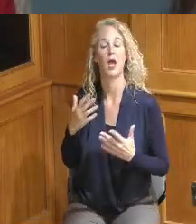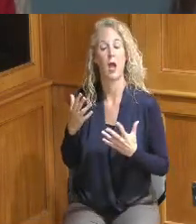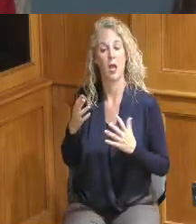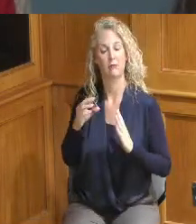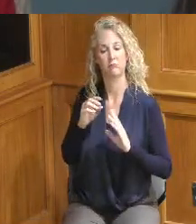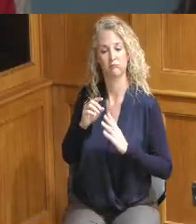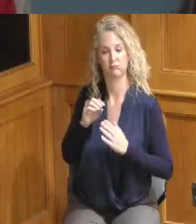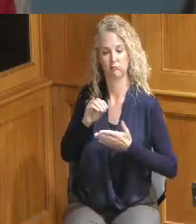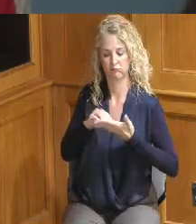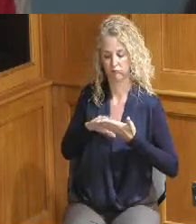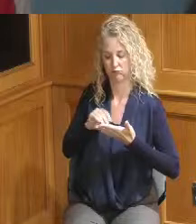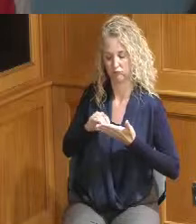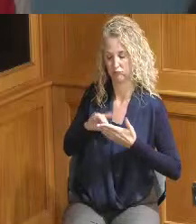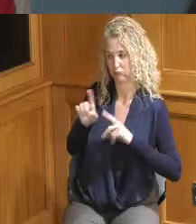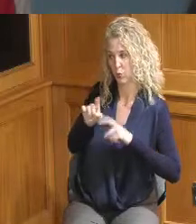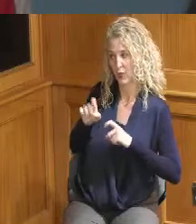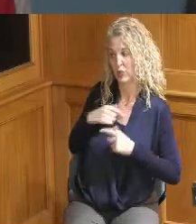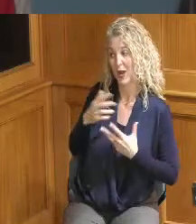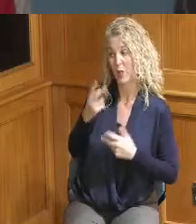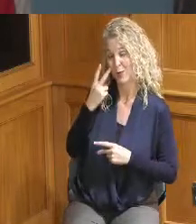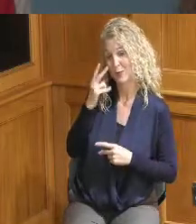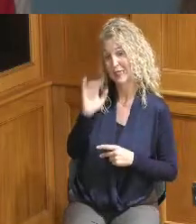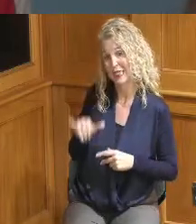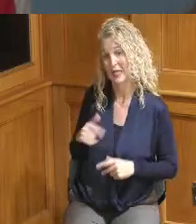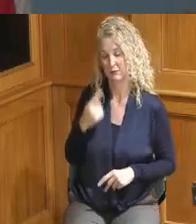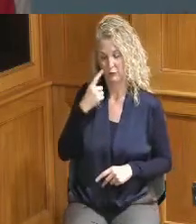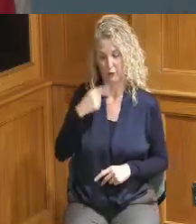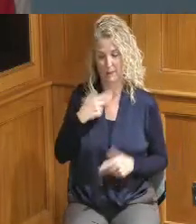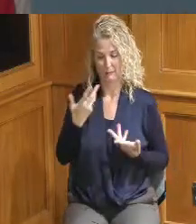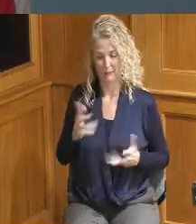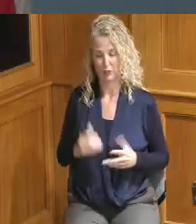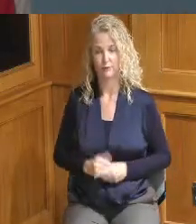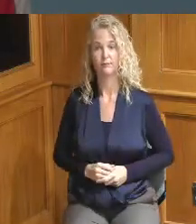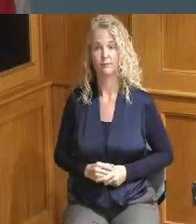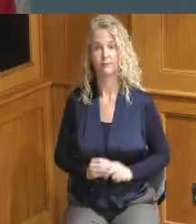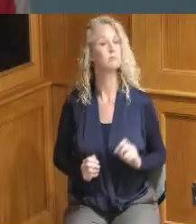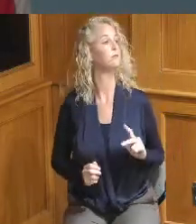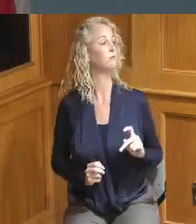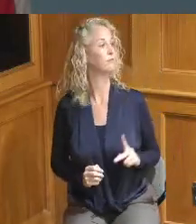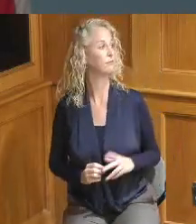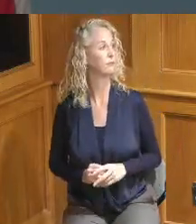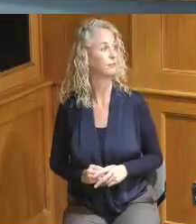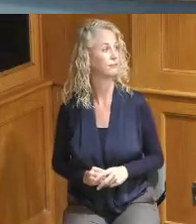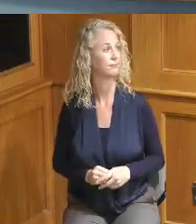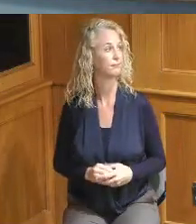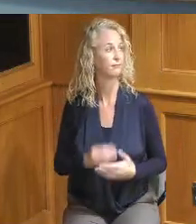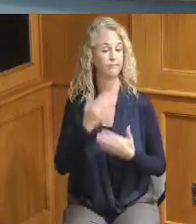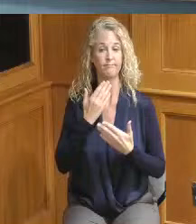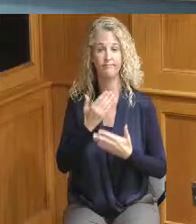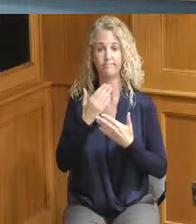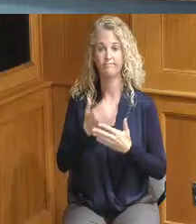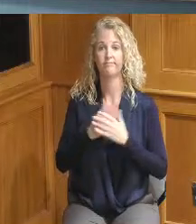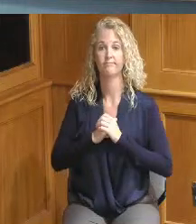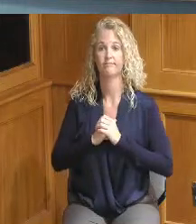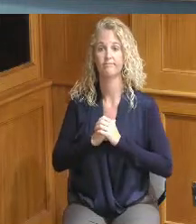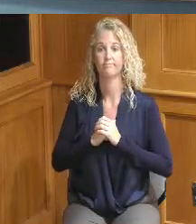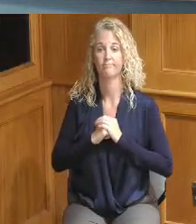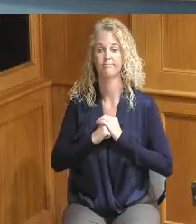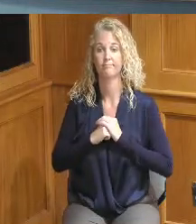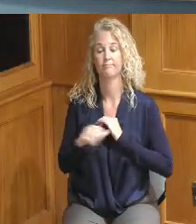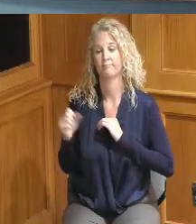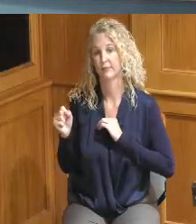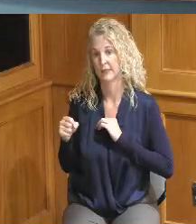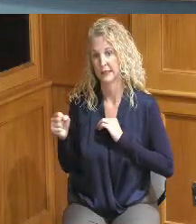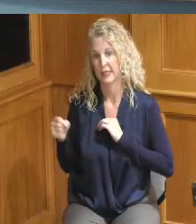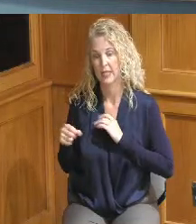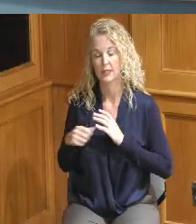for him when he comes in. And that will do it for me. Thank you. Certainly have also